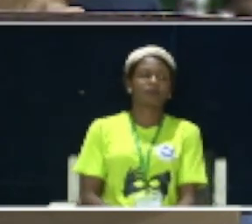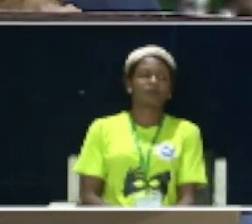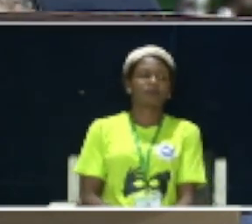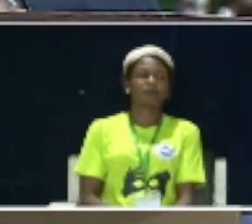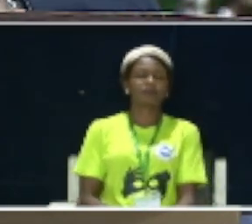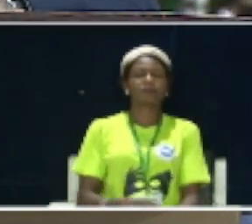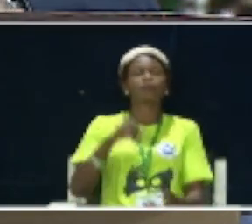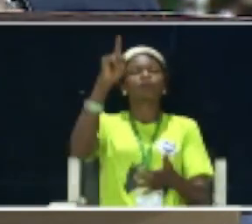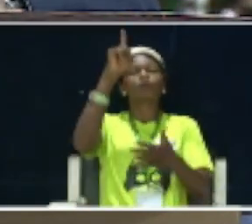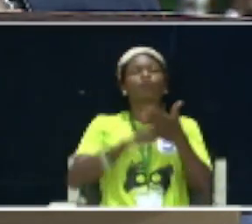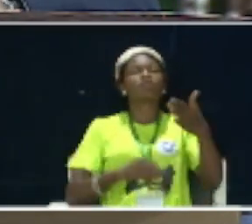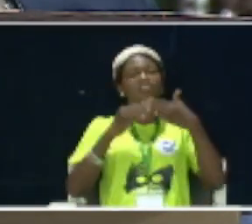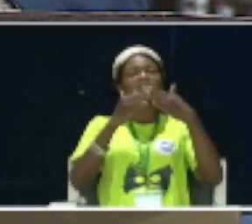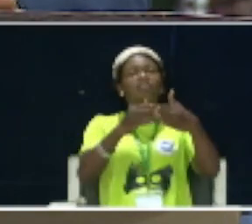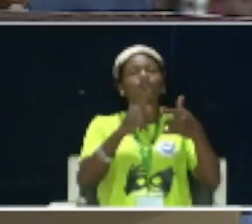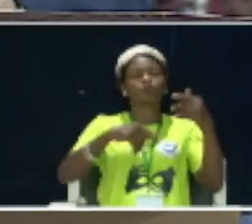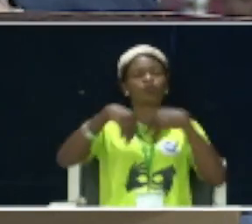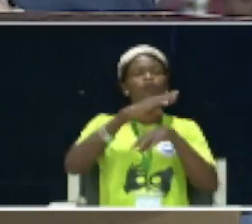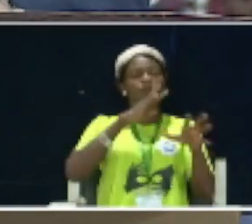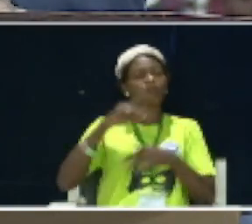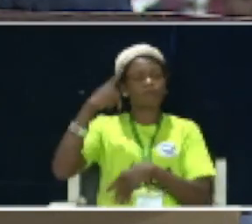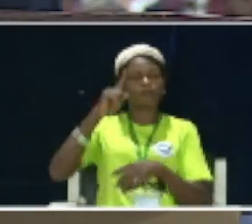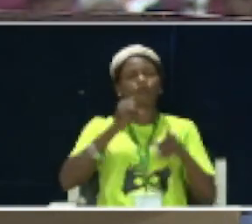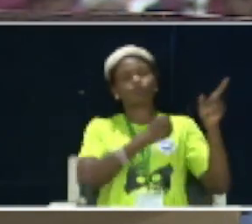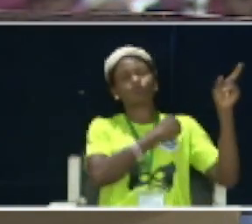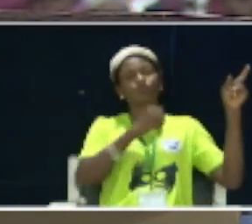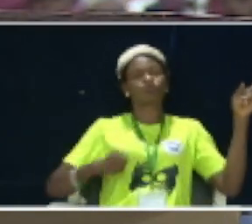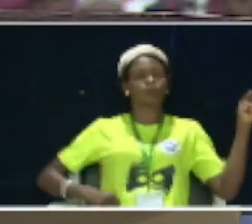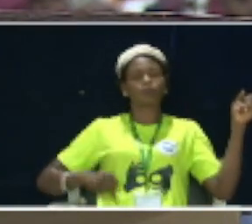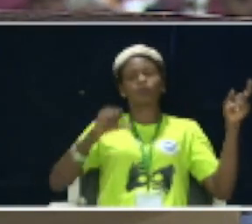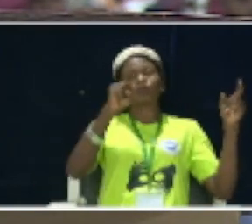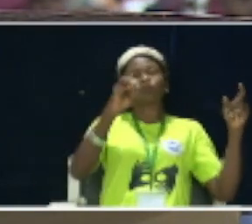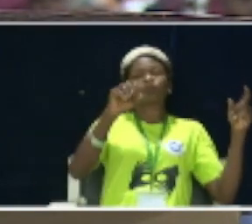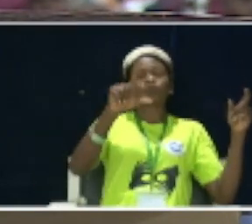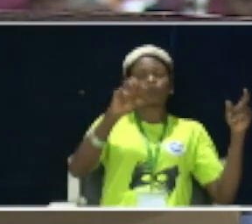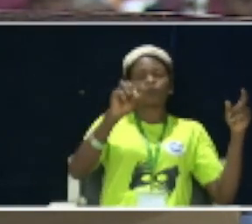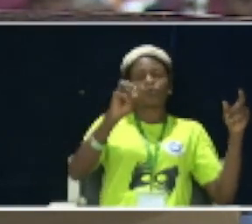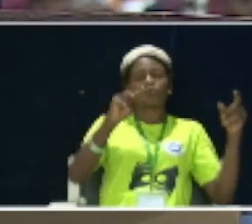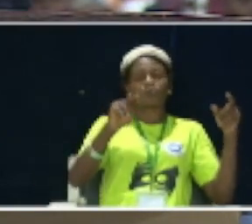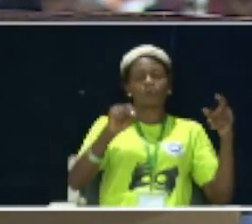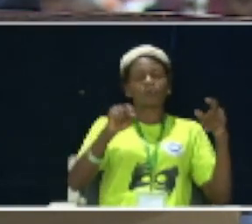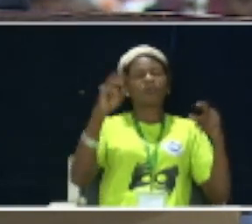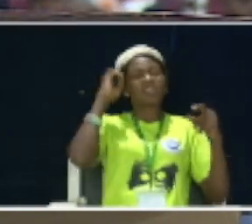What led to overflow for Solomon? He asked God for